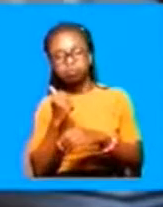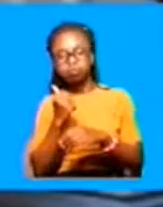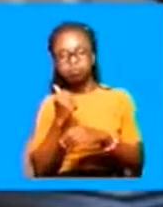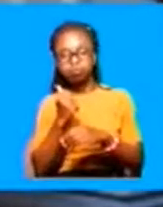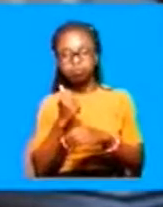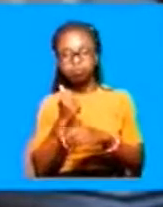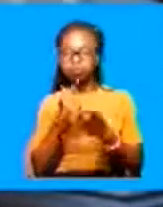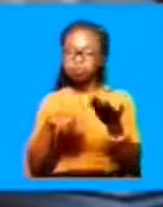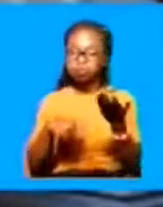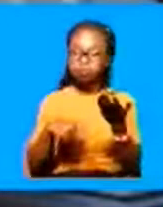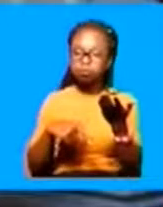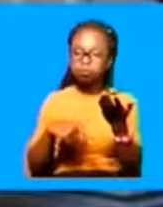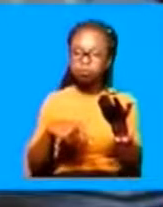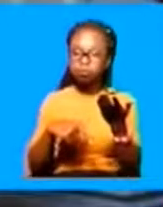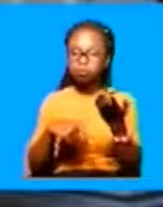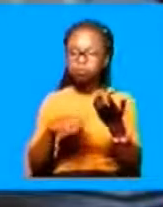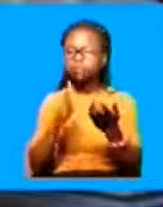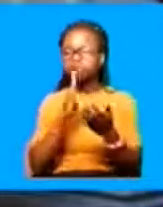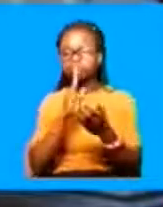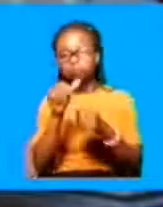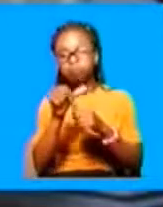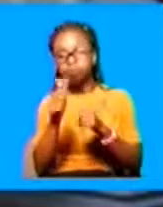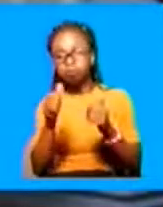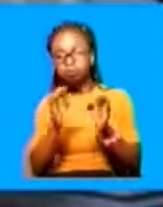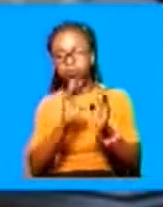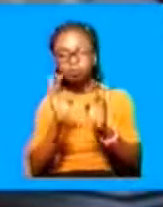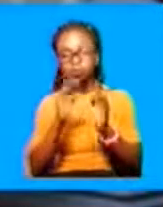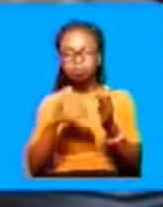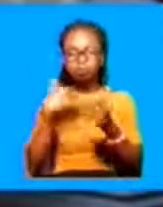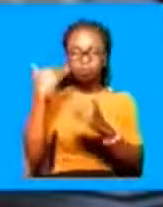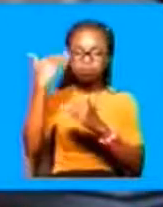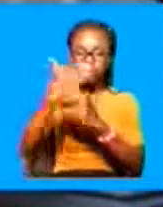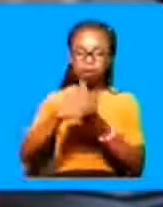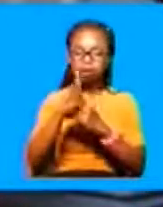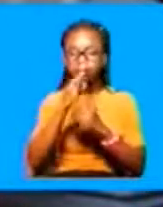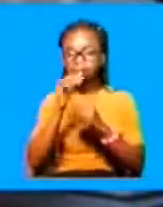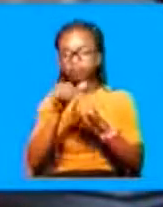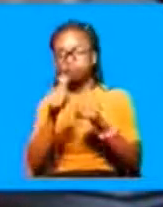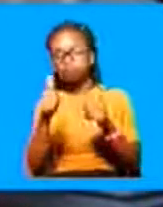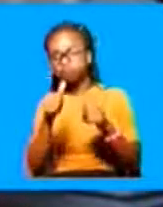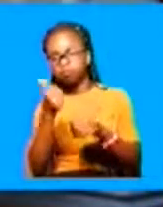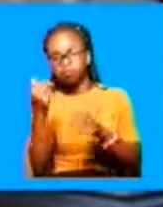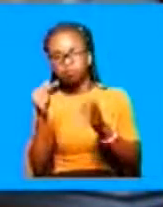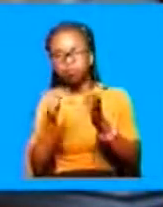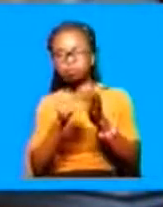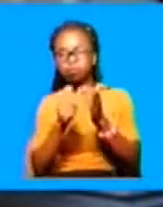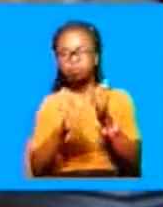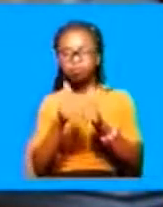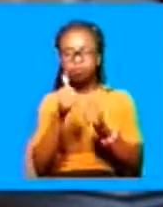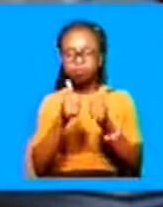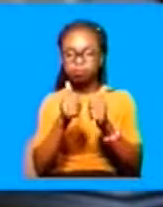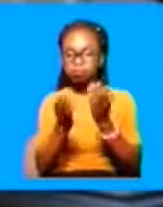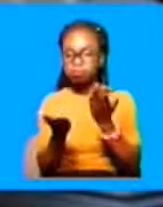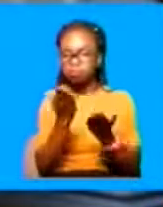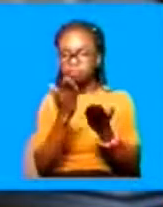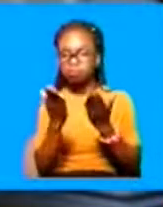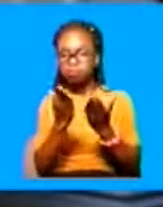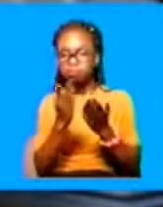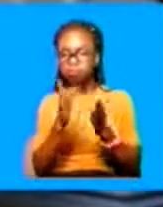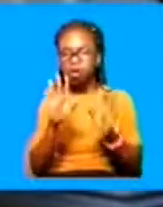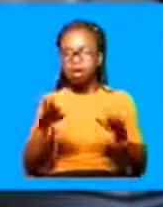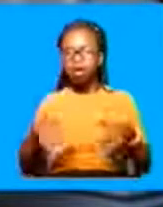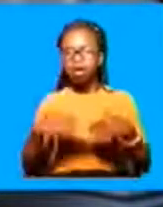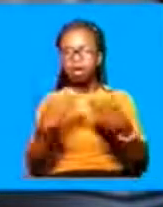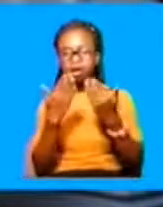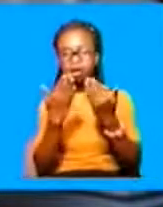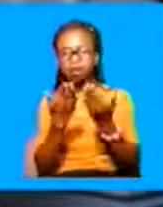mondo mi tim ang'owa ichangi. Koro kata kopo ni ang' bang' chango ni yudo ka nitie effect mar koro winjo wach, en nikech imanyo kaka dang'